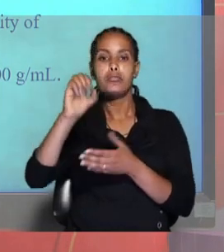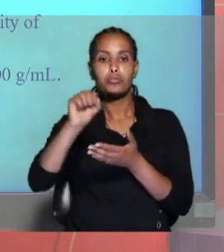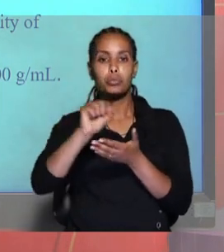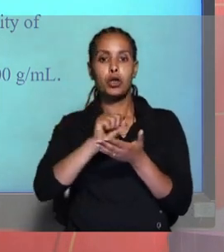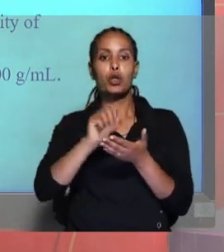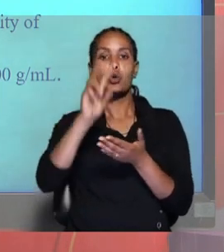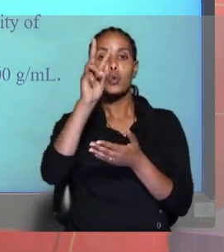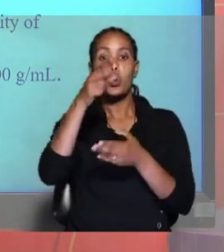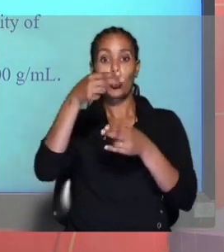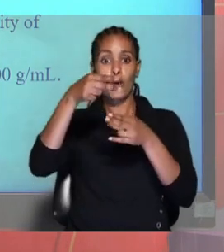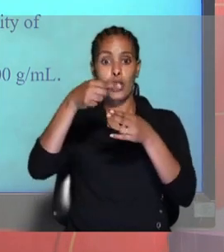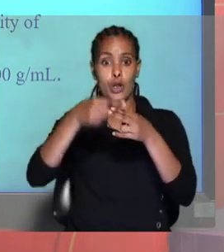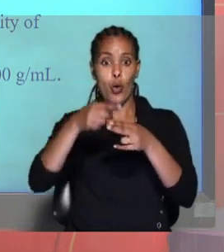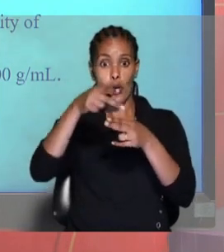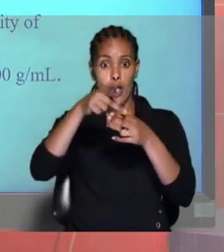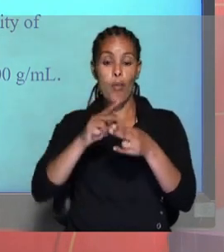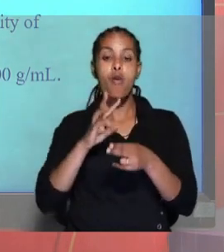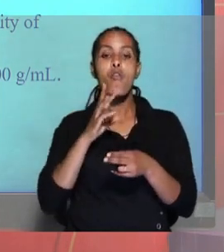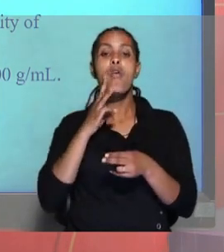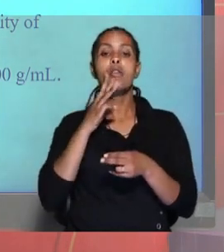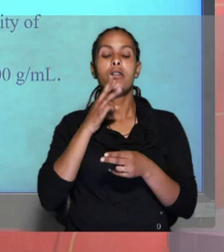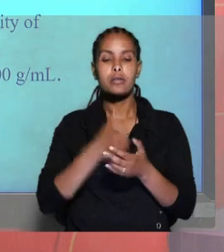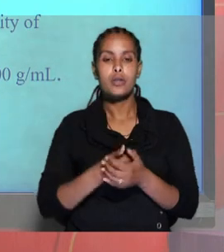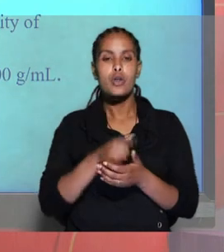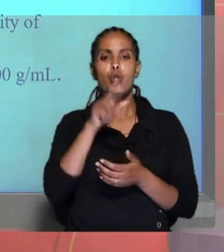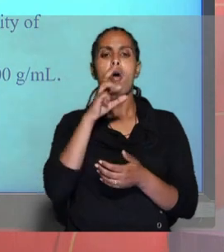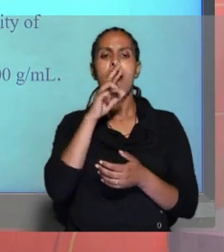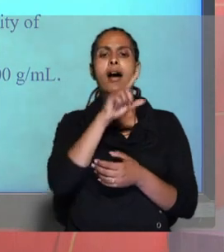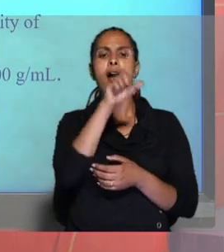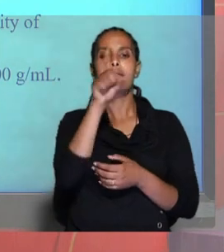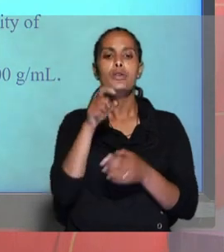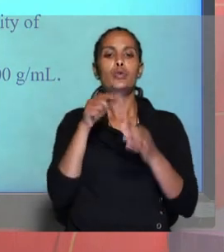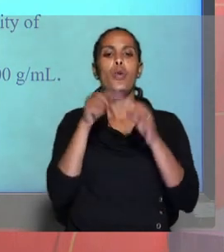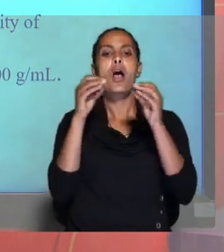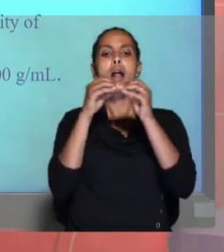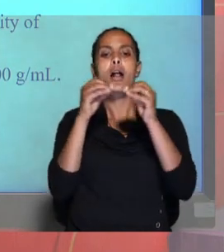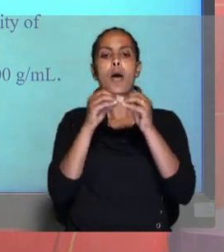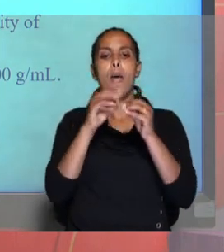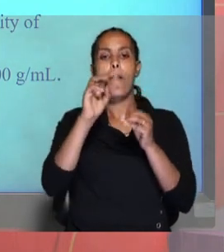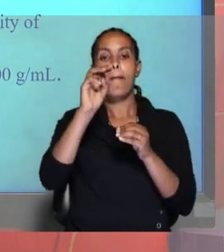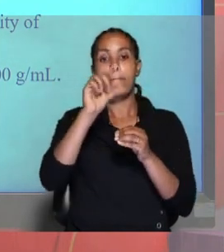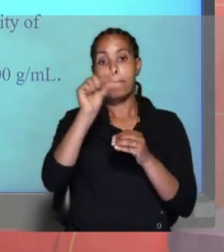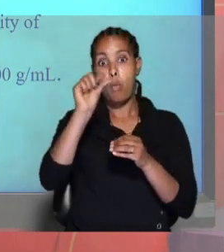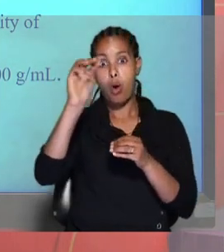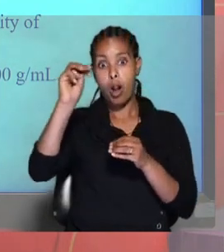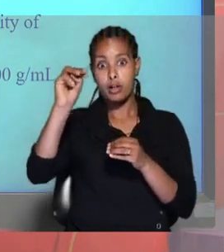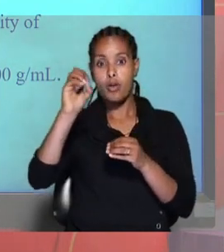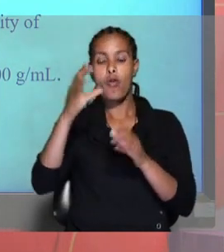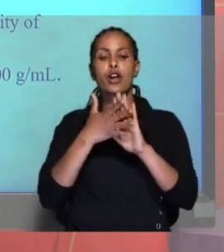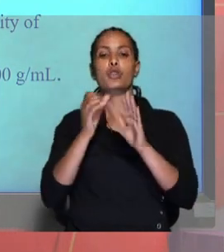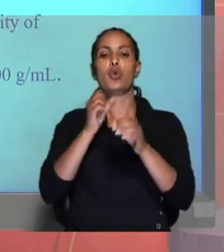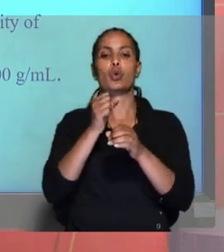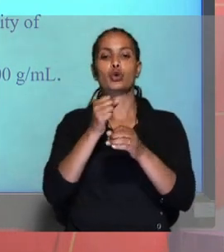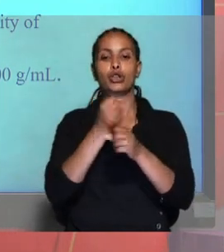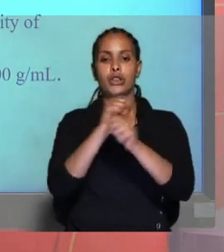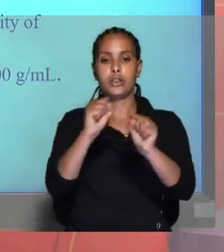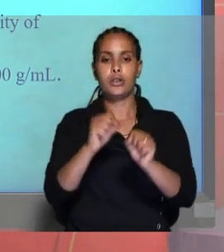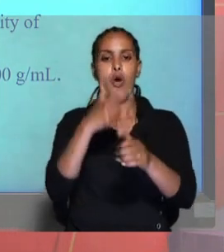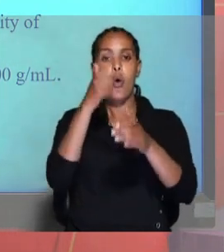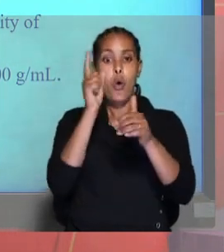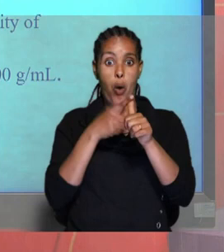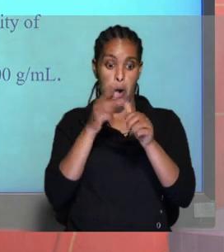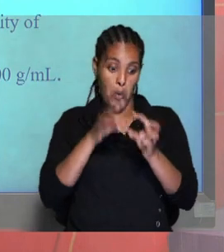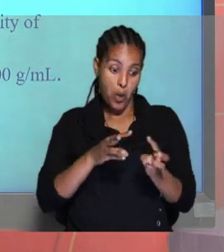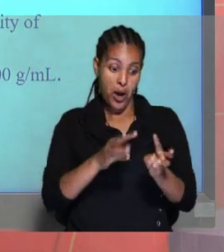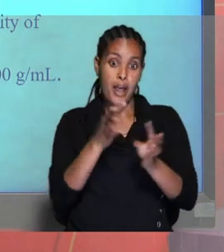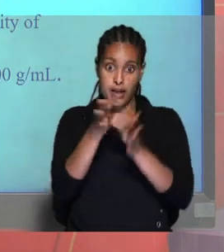in 2 kilogram of water? You are asked to calculate molality of a solution. One way